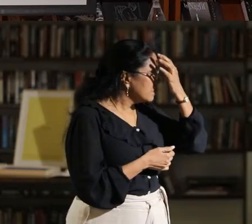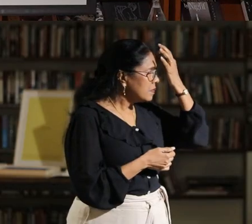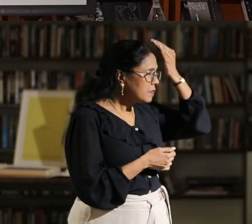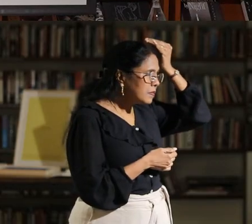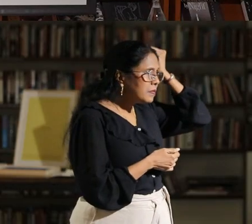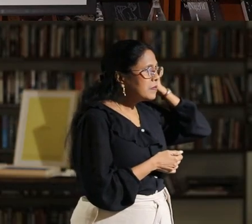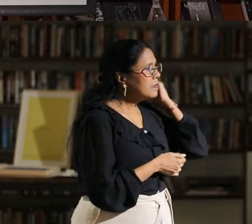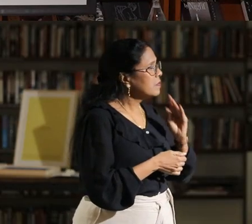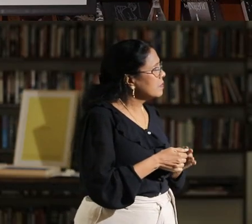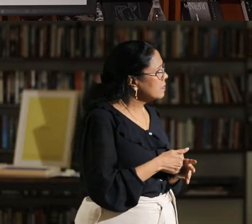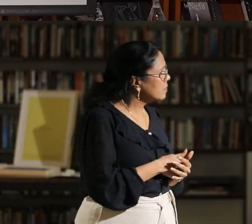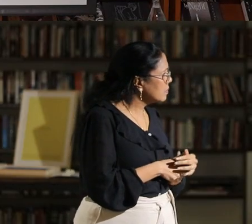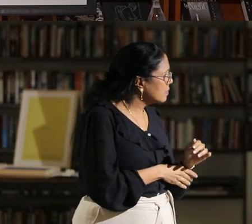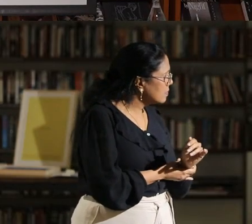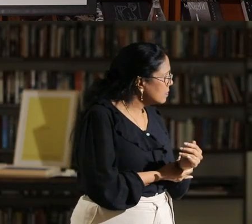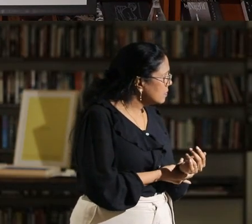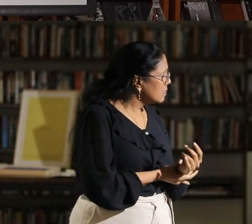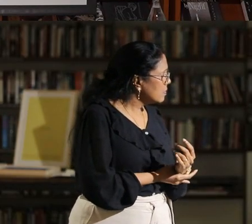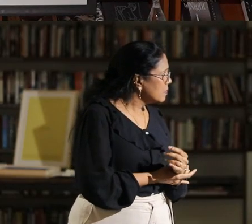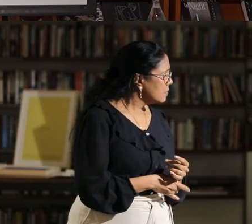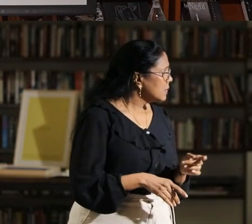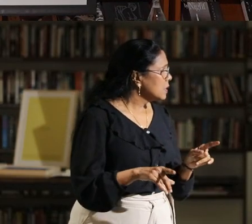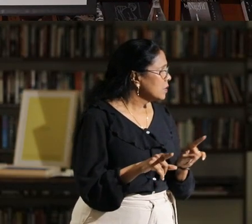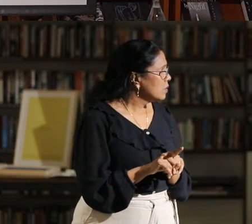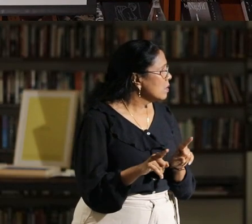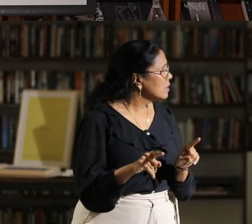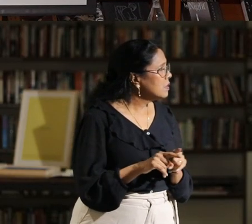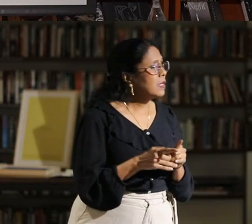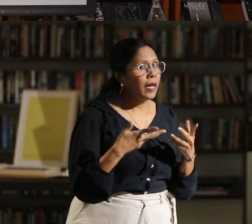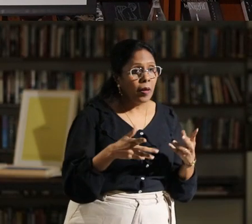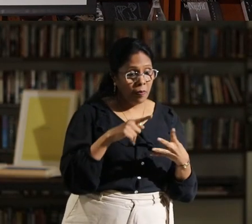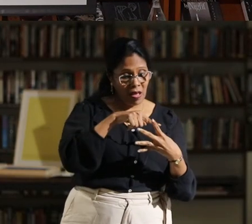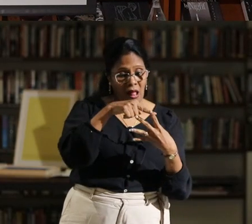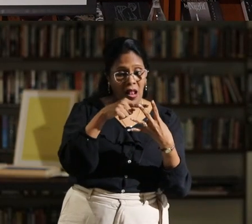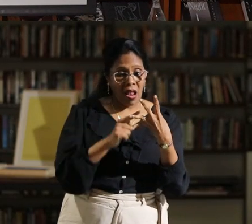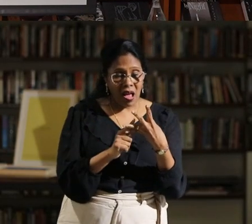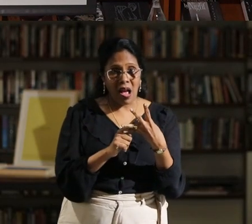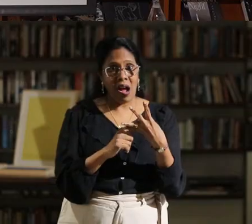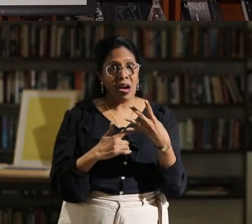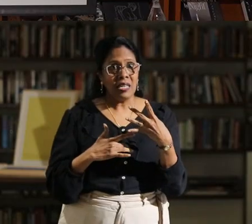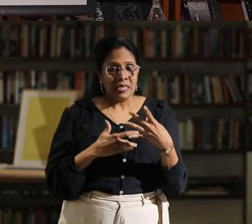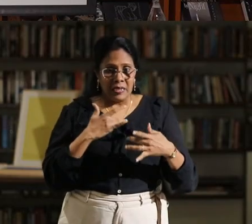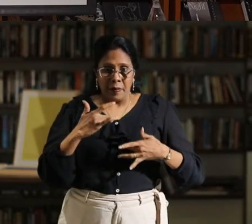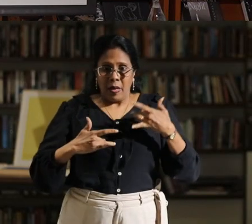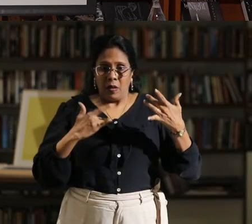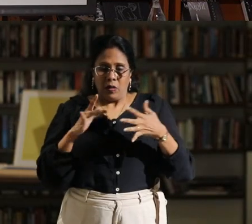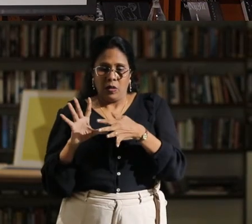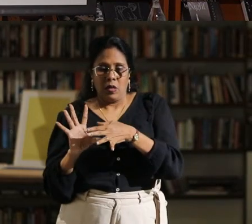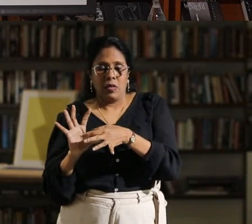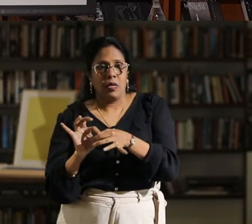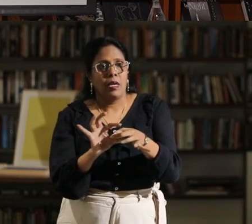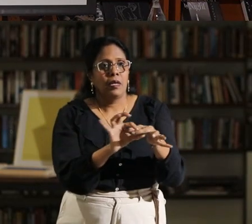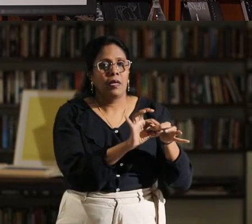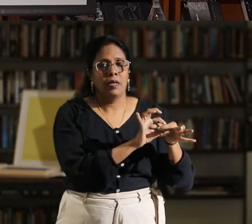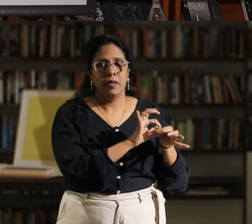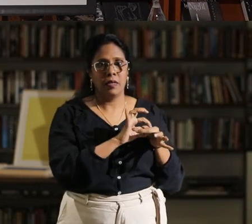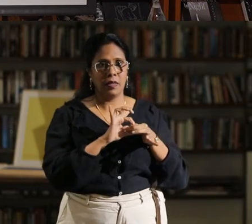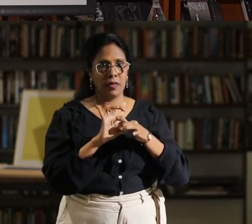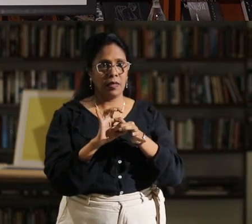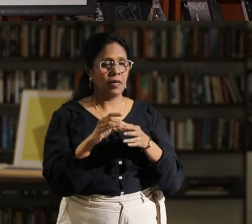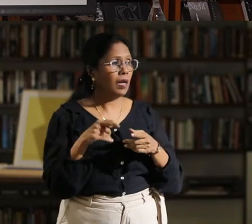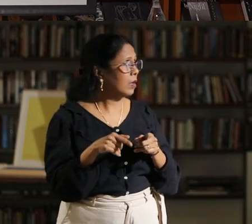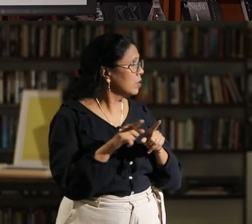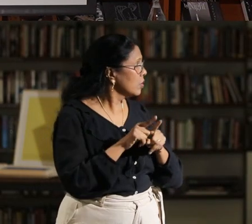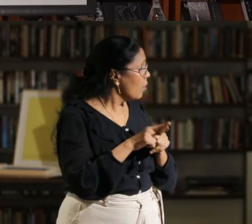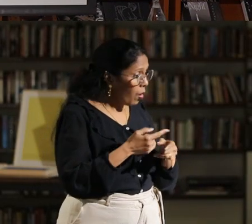part that connected to these 4 emotions. There was so much of a demand for it that actually every day we had to